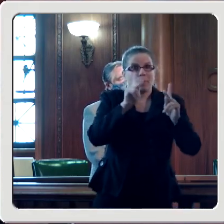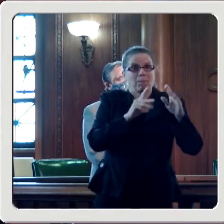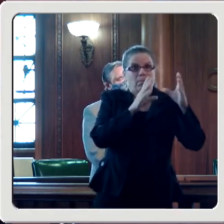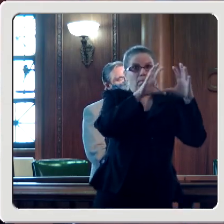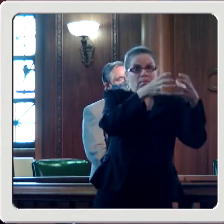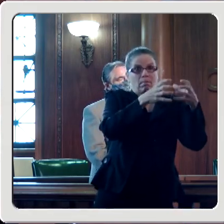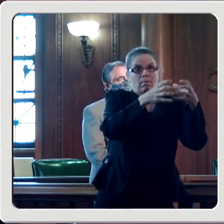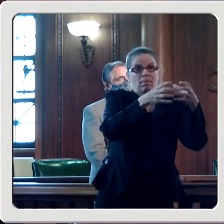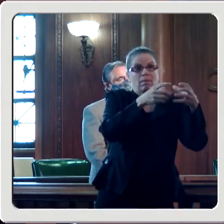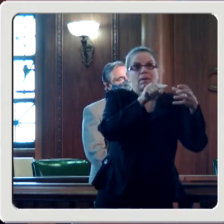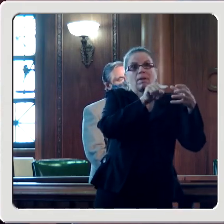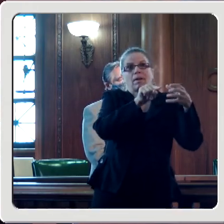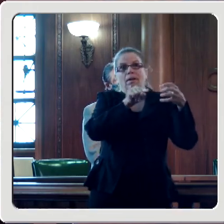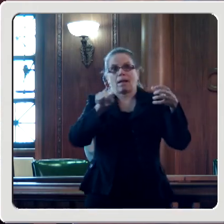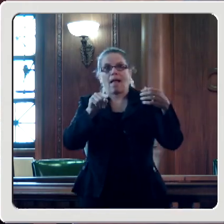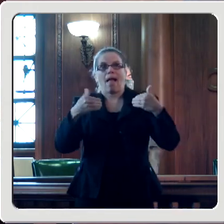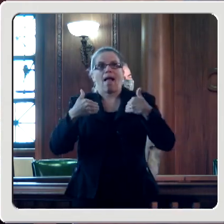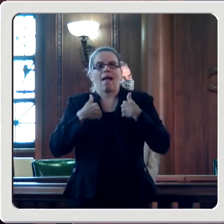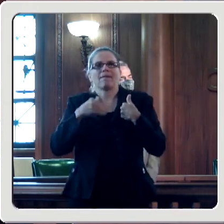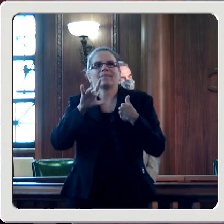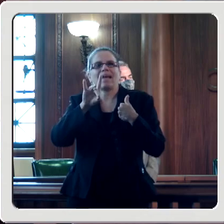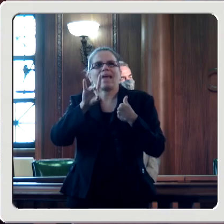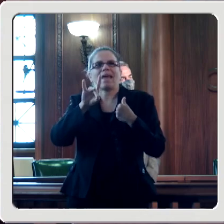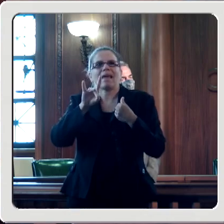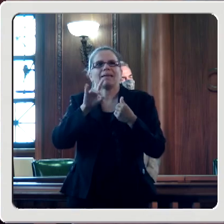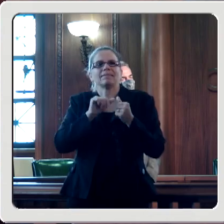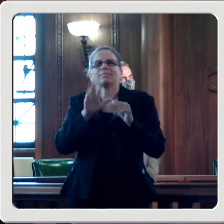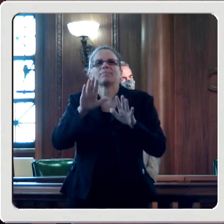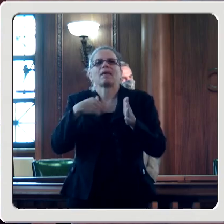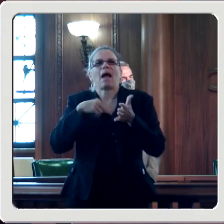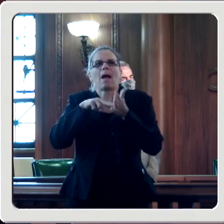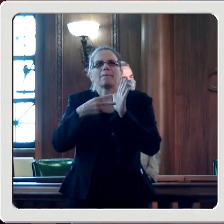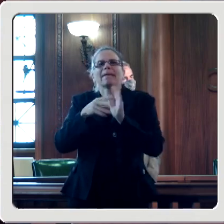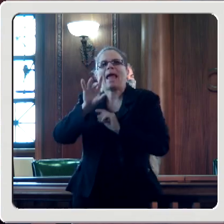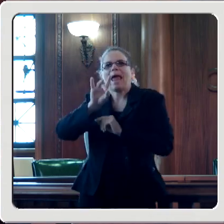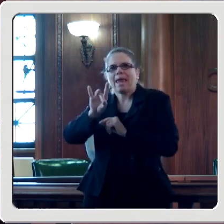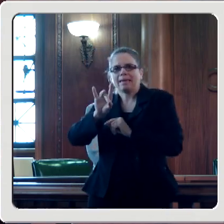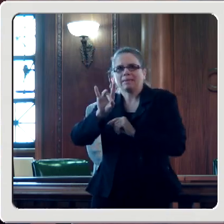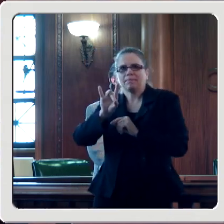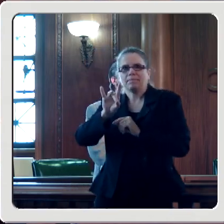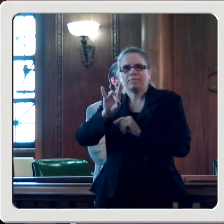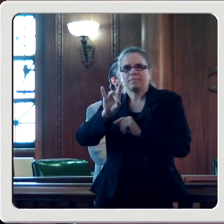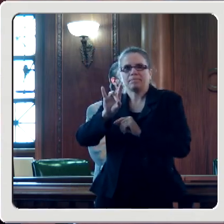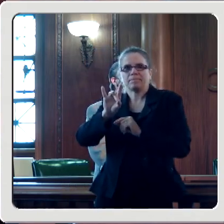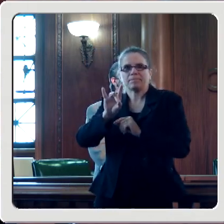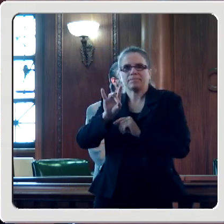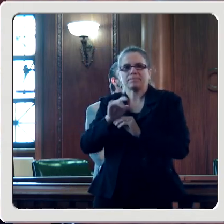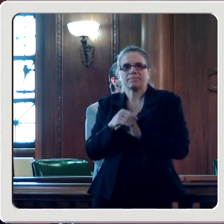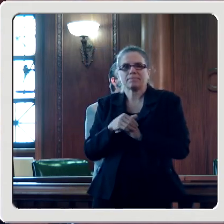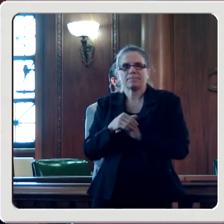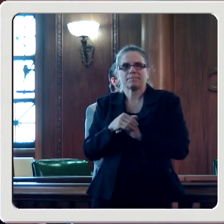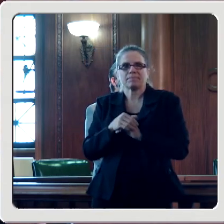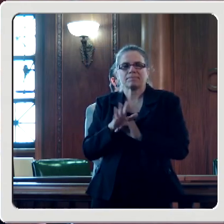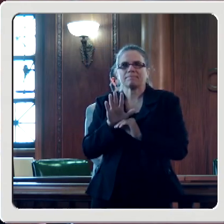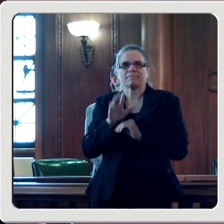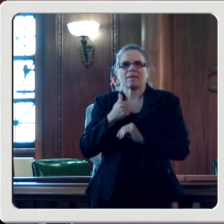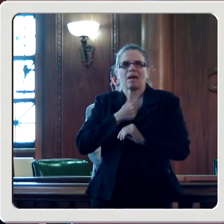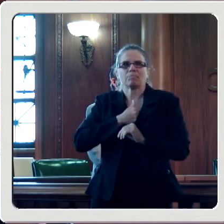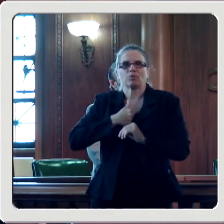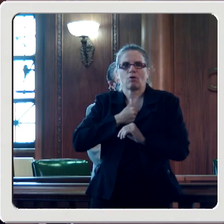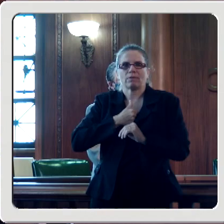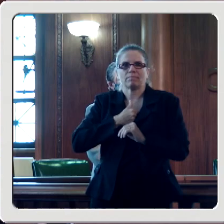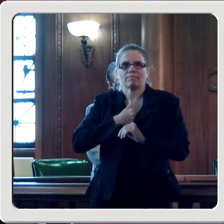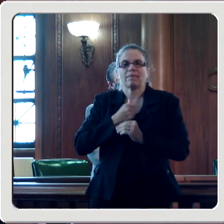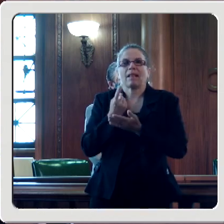we were 4.2 cases per 100,000. This week, we are 4.5 cases